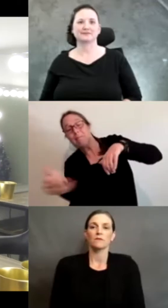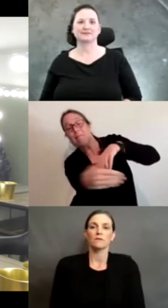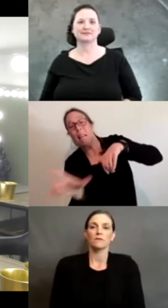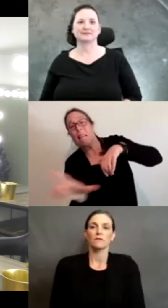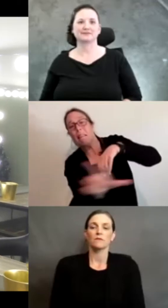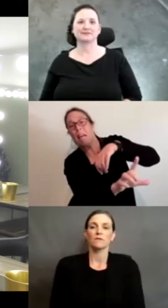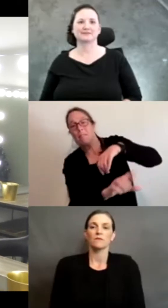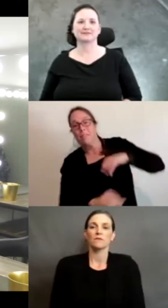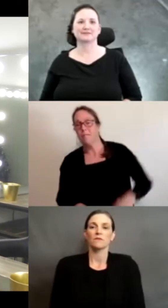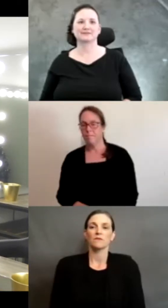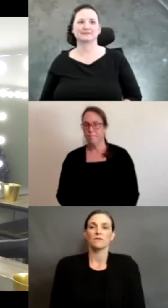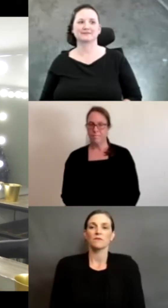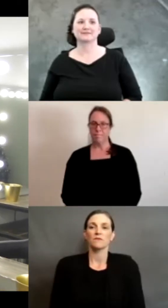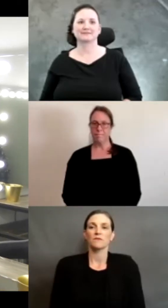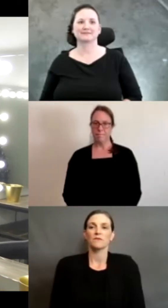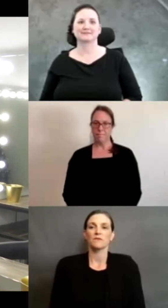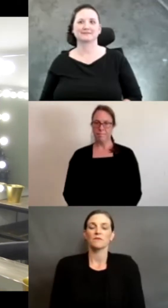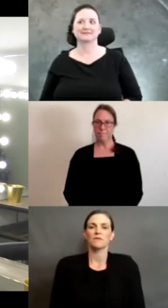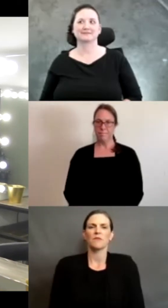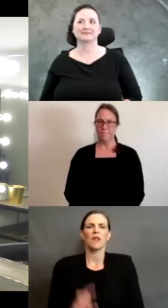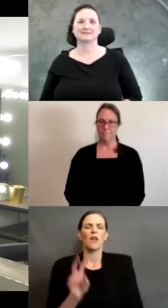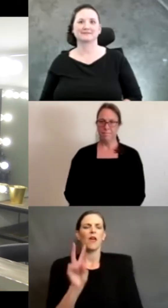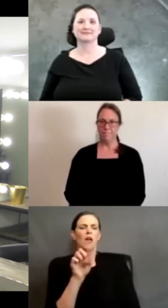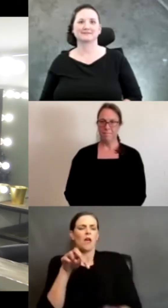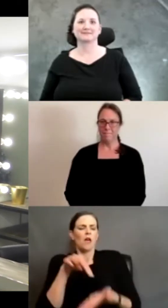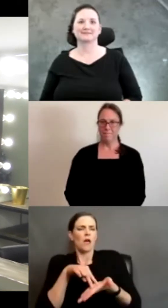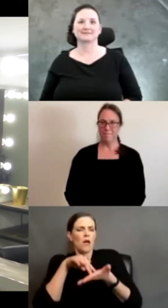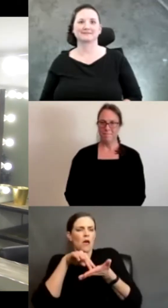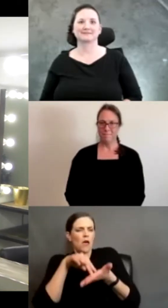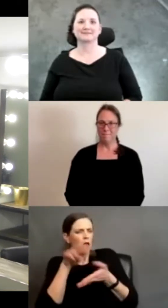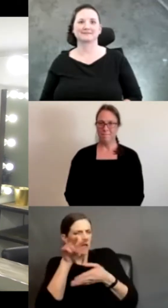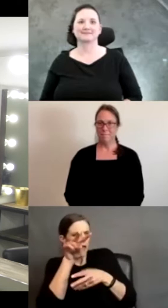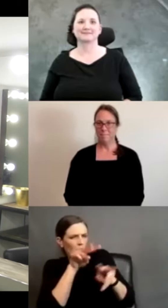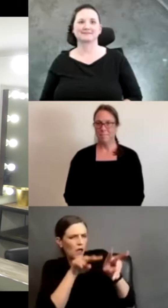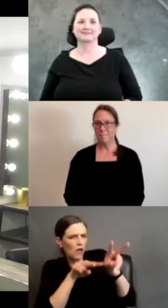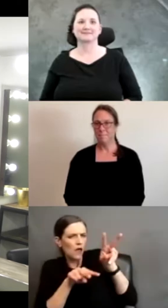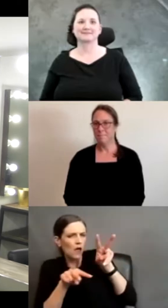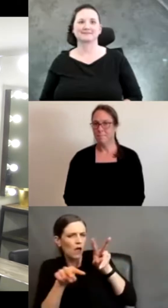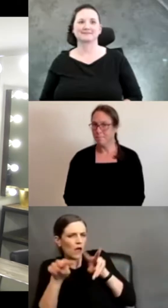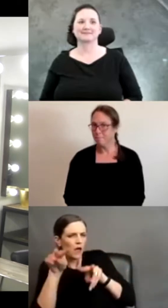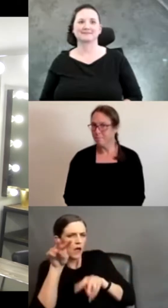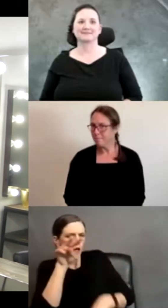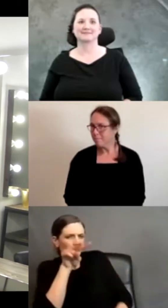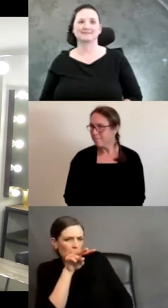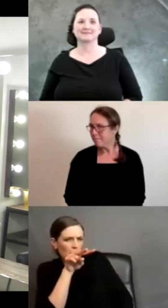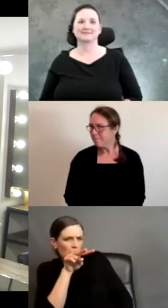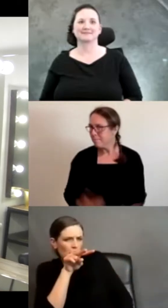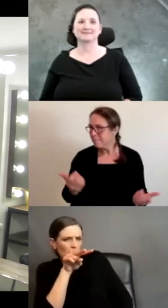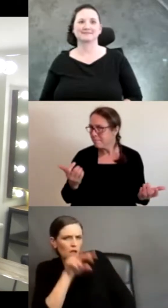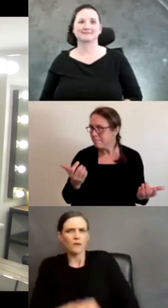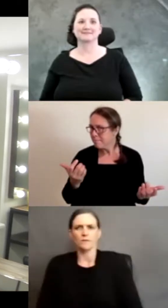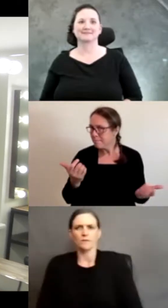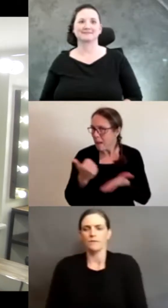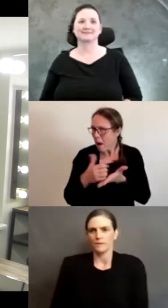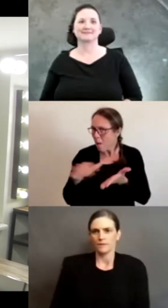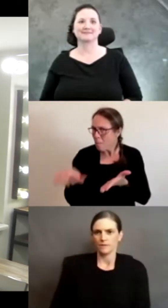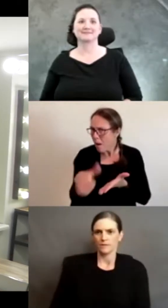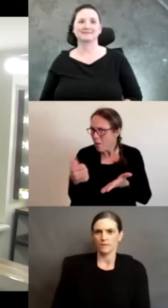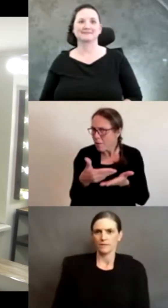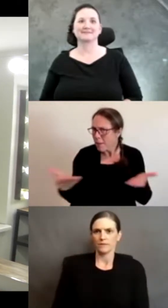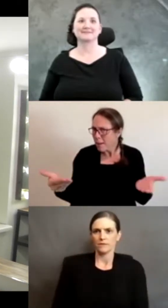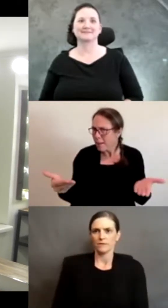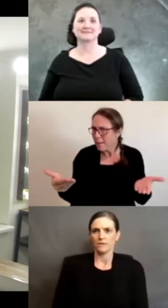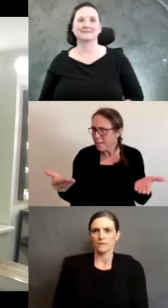Barbara continues to stand in the doorway staring at Mariana. Was there something else? You're Goof